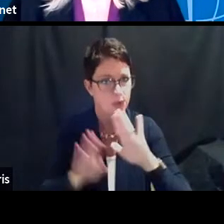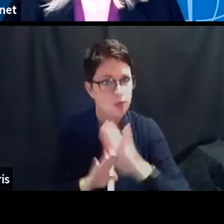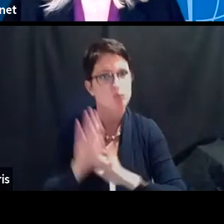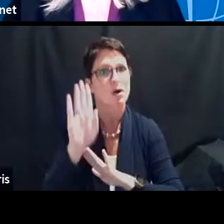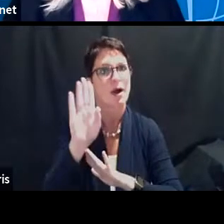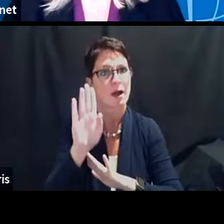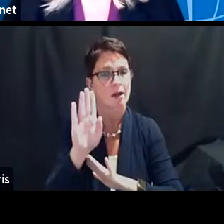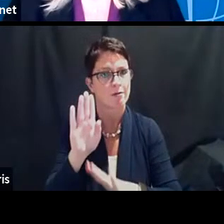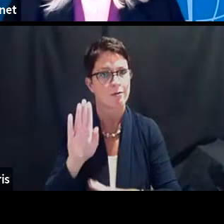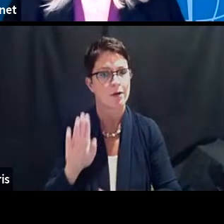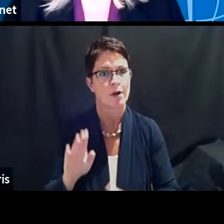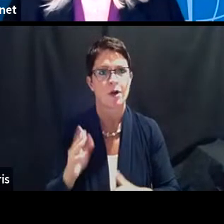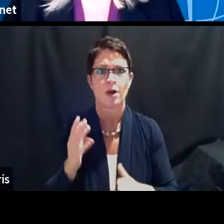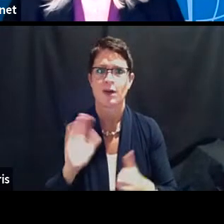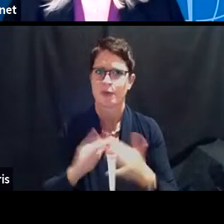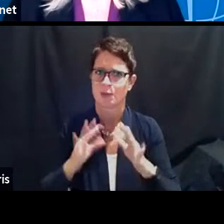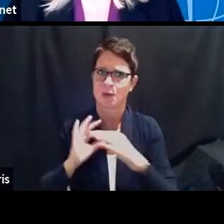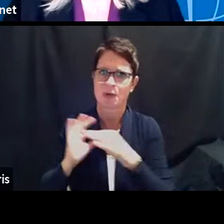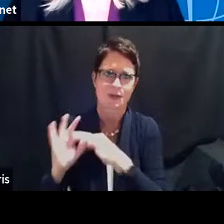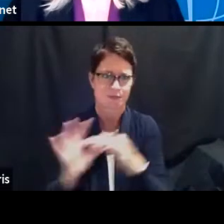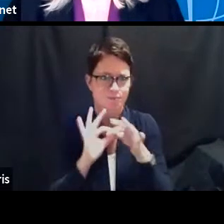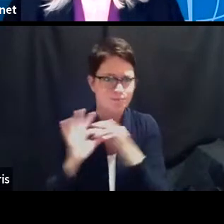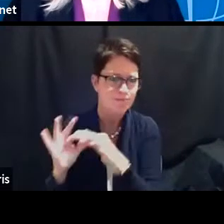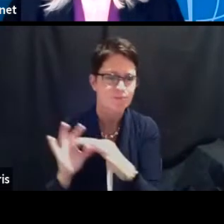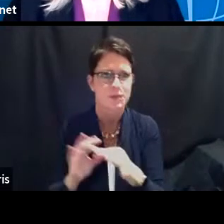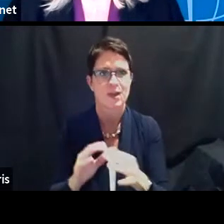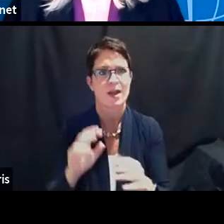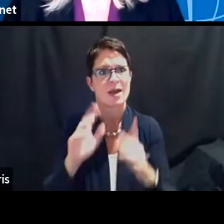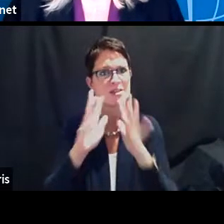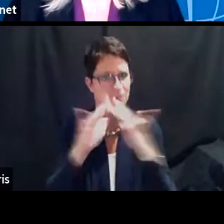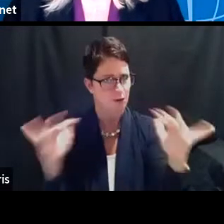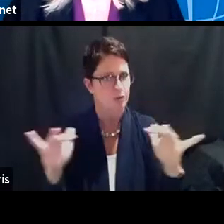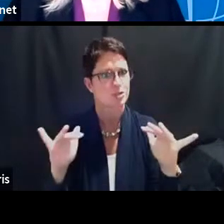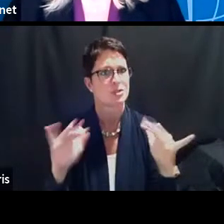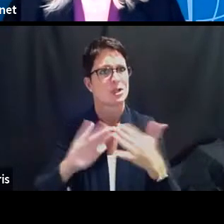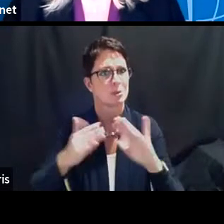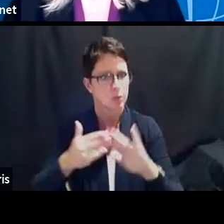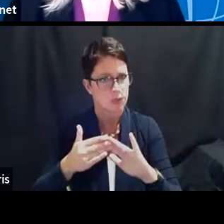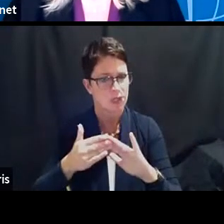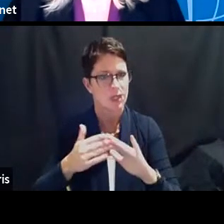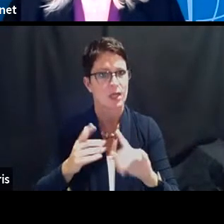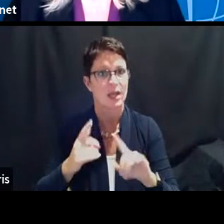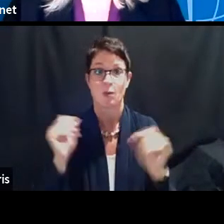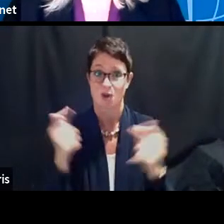We're a close-knit community, a multi-ethnic neighborhood, and a bunch of homeowners.